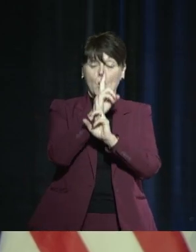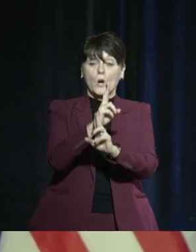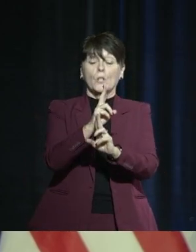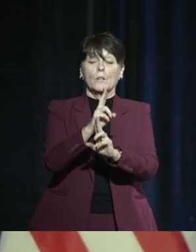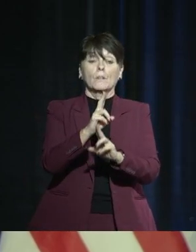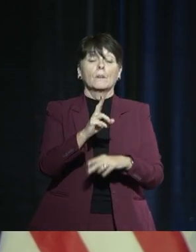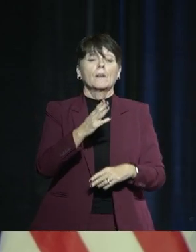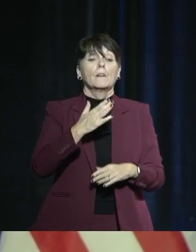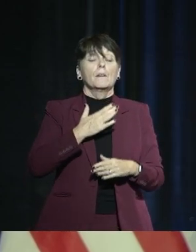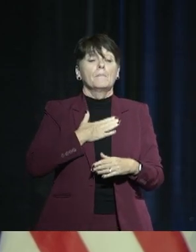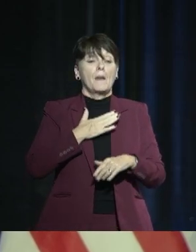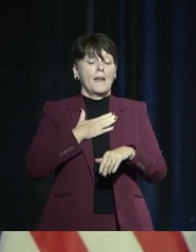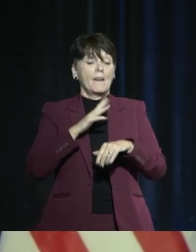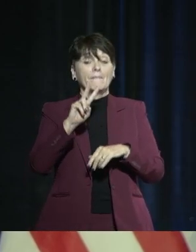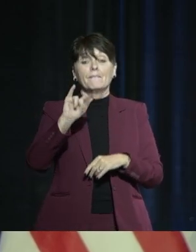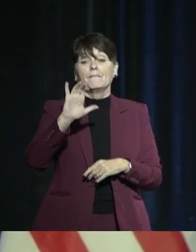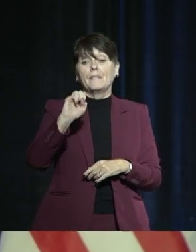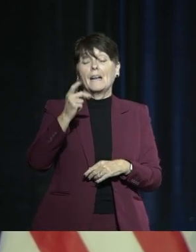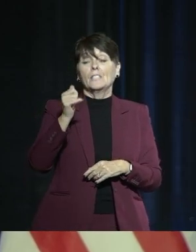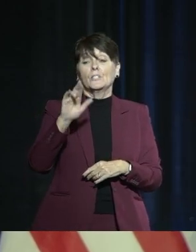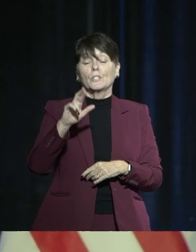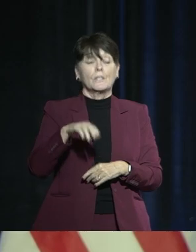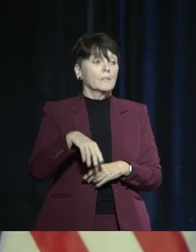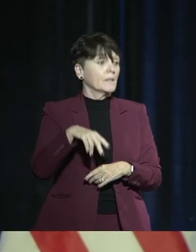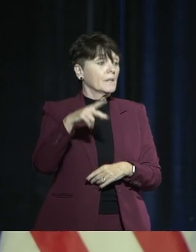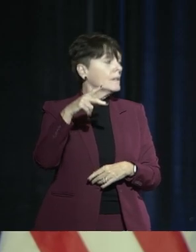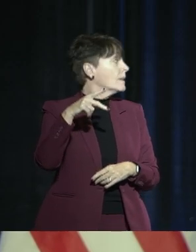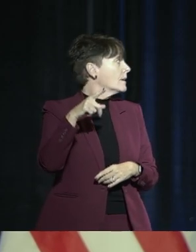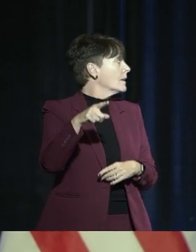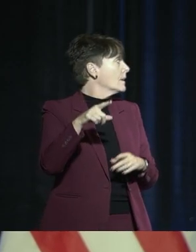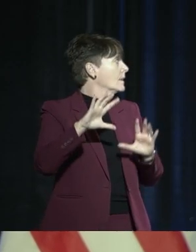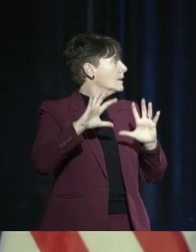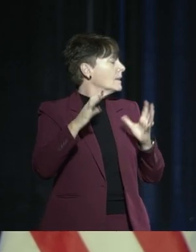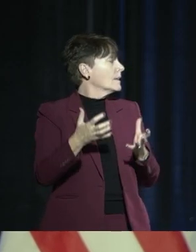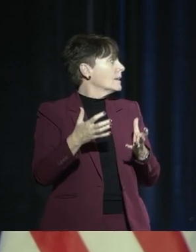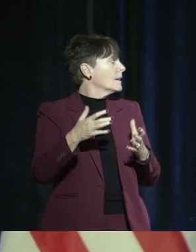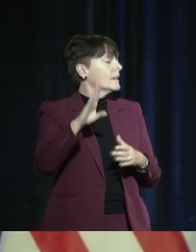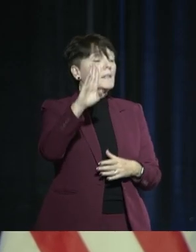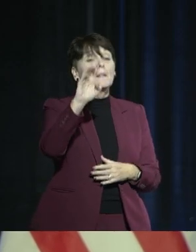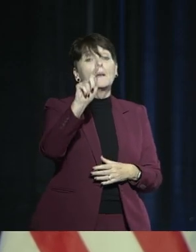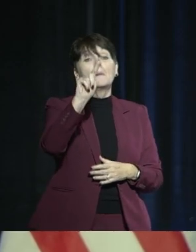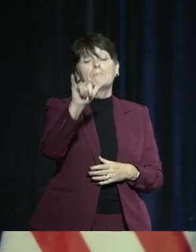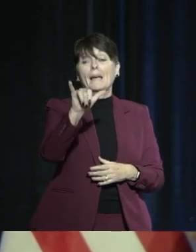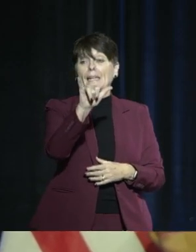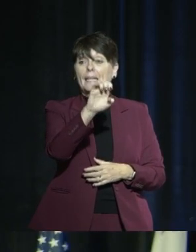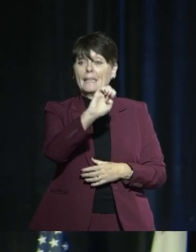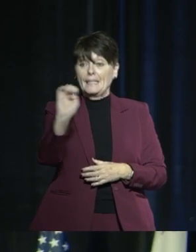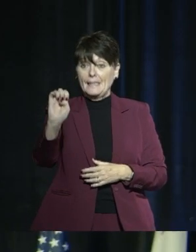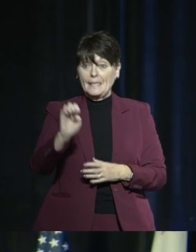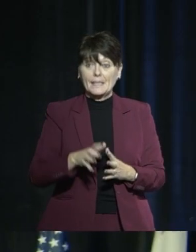my fellow vice chair and amazing leader in our party in this state, Betty Yee.